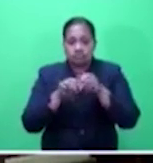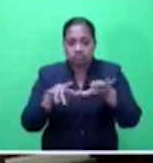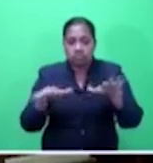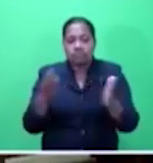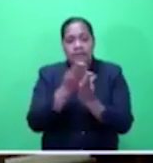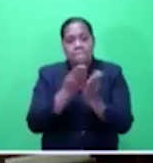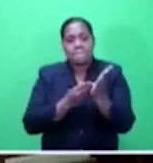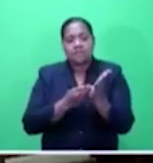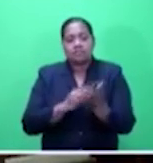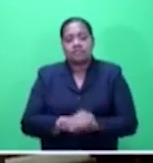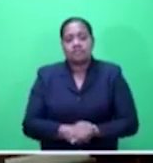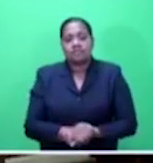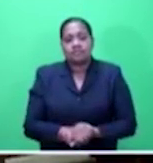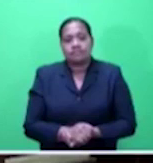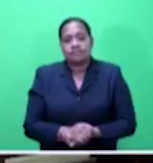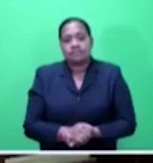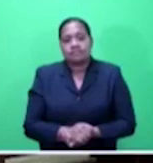address.